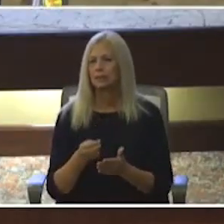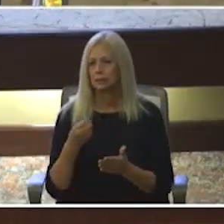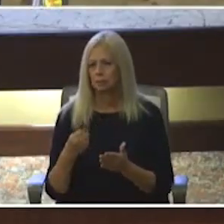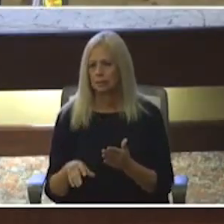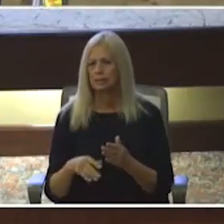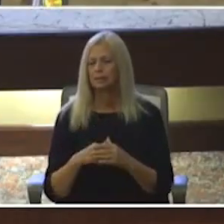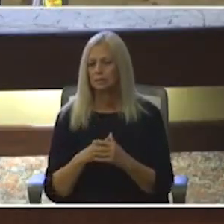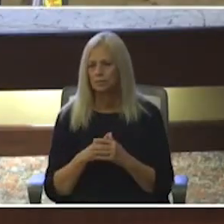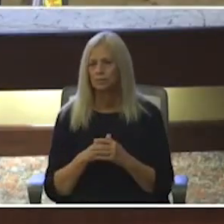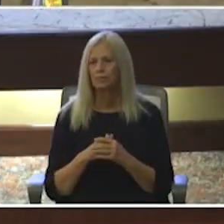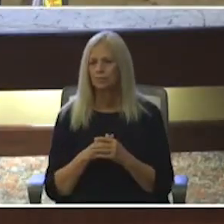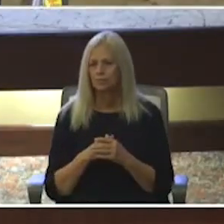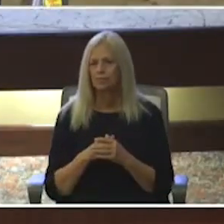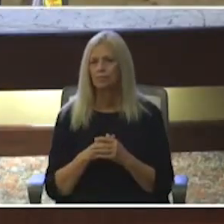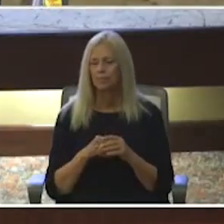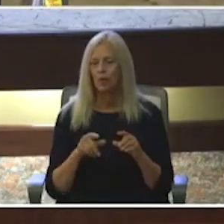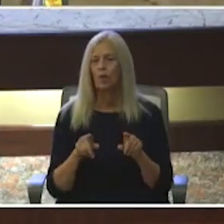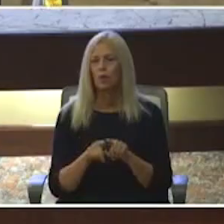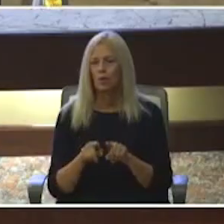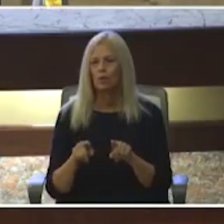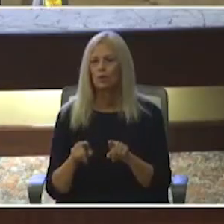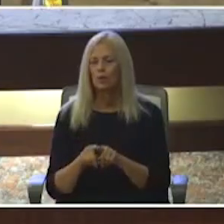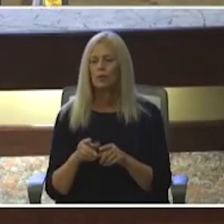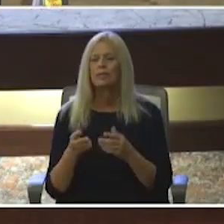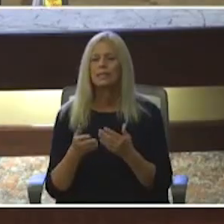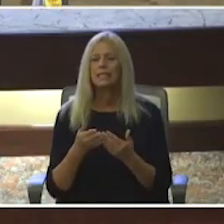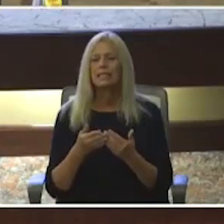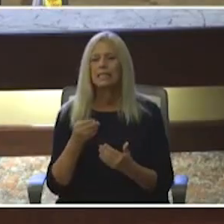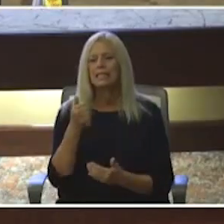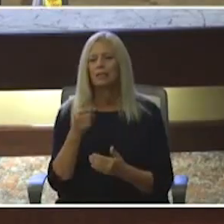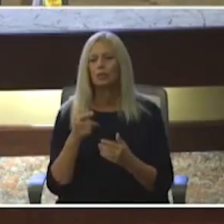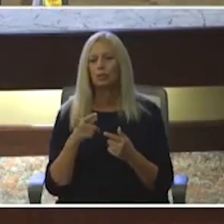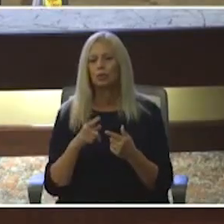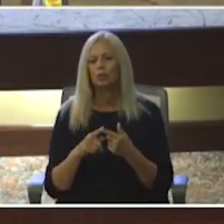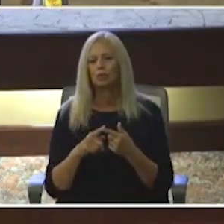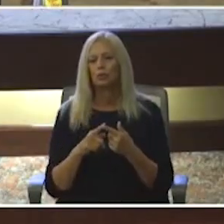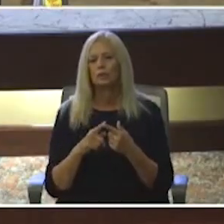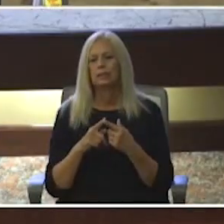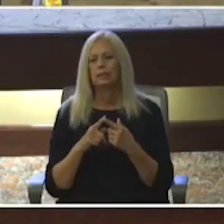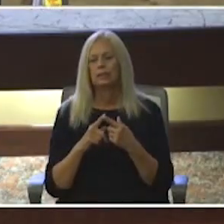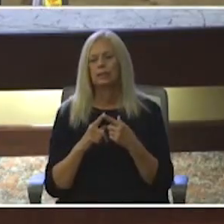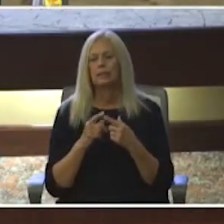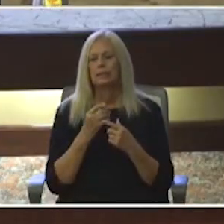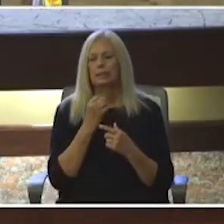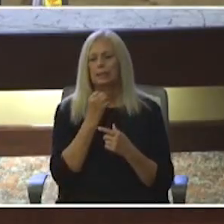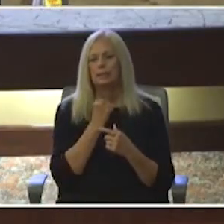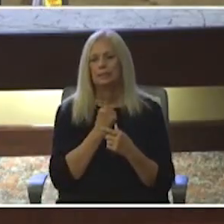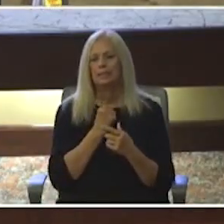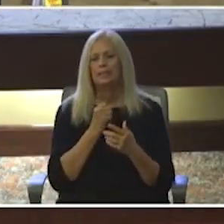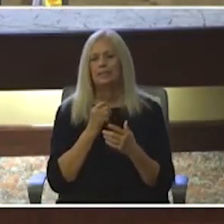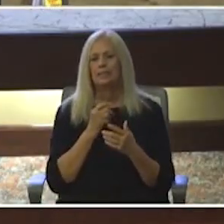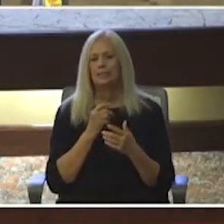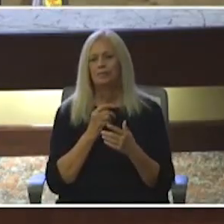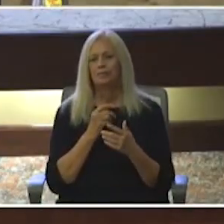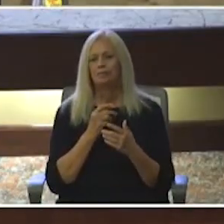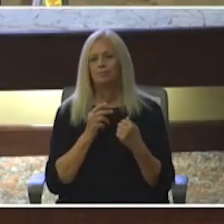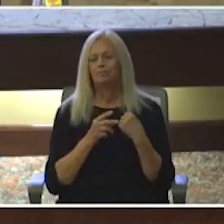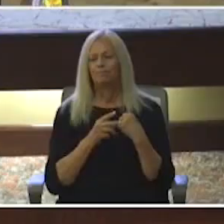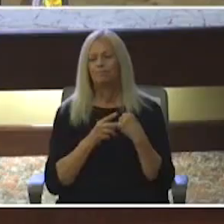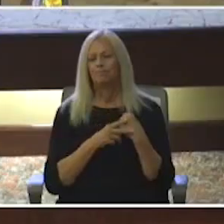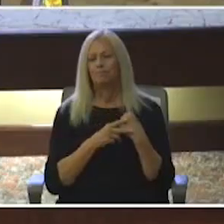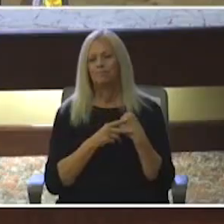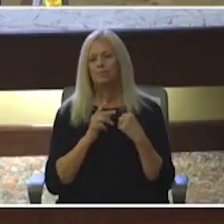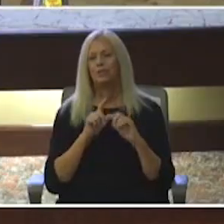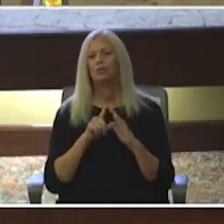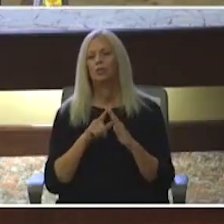so and it's also one of the things that is easier to sacrifice because of the larger beauty of the project. So just wanted to know if